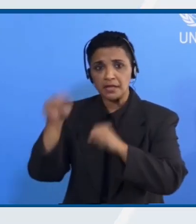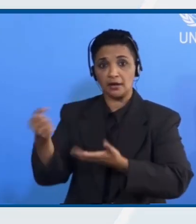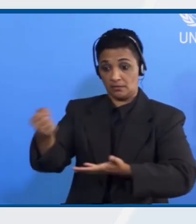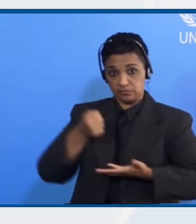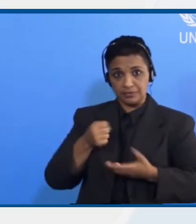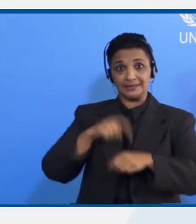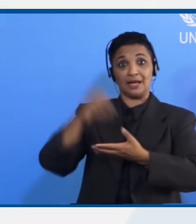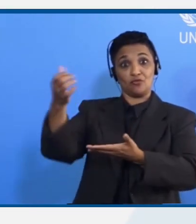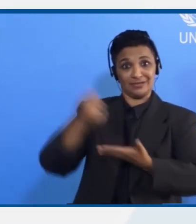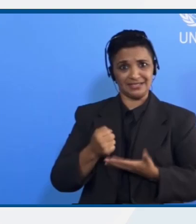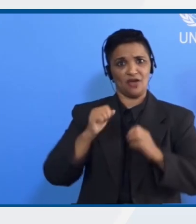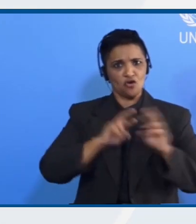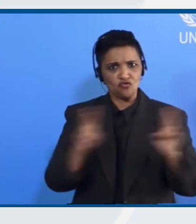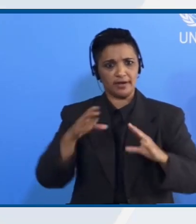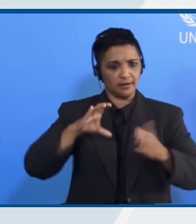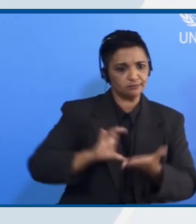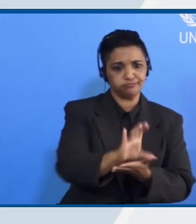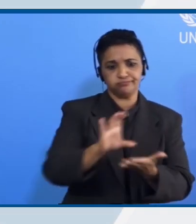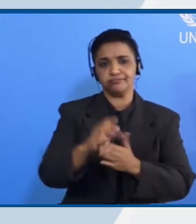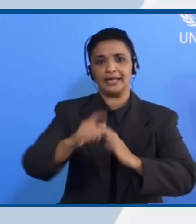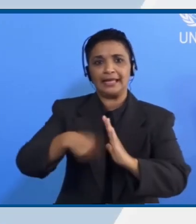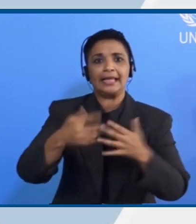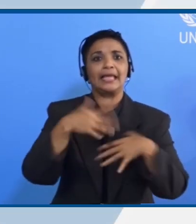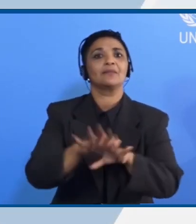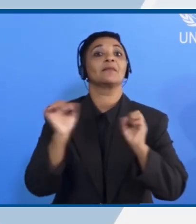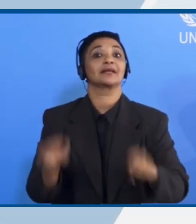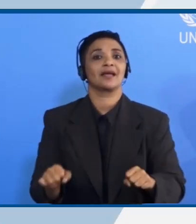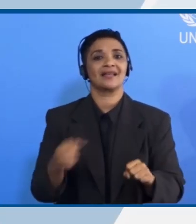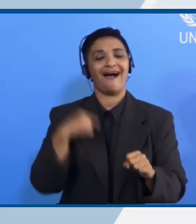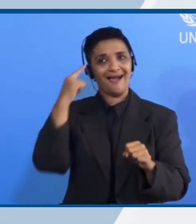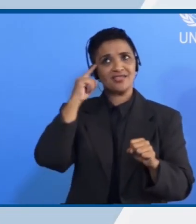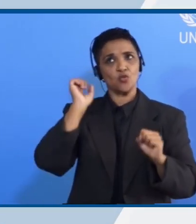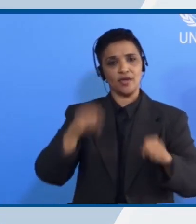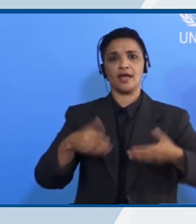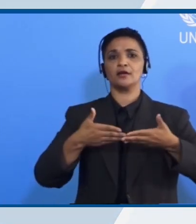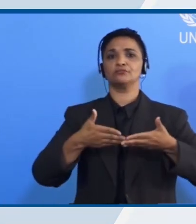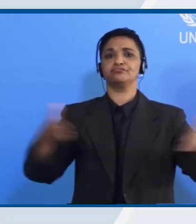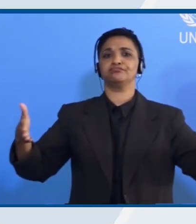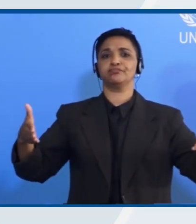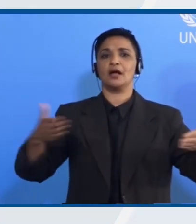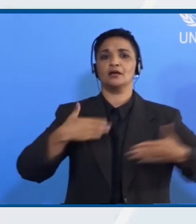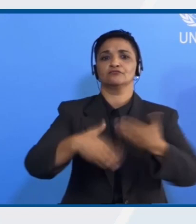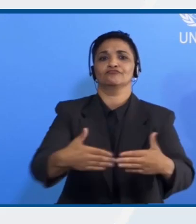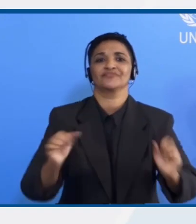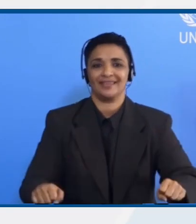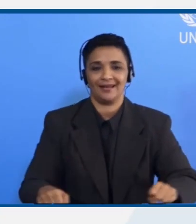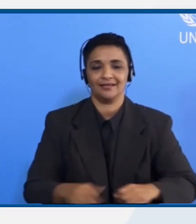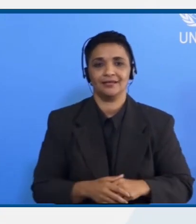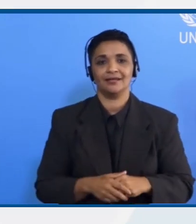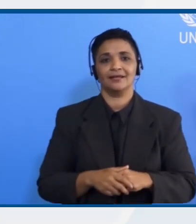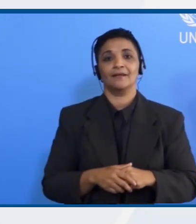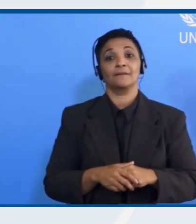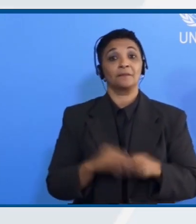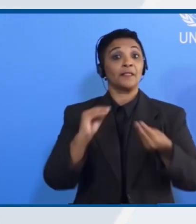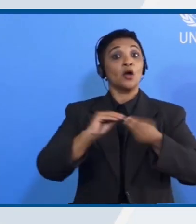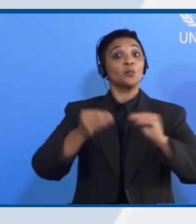implemented, I think we will have unblocked, in my opinion, the biggest obstacle of all. And it's not just that donor funding